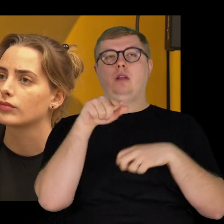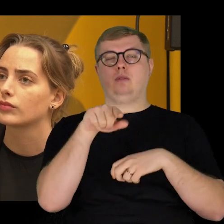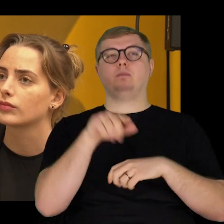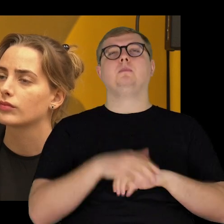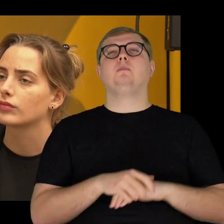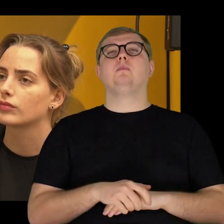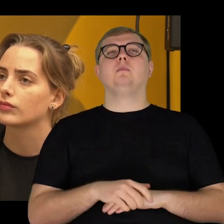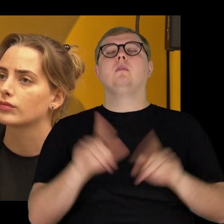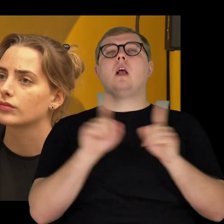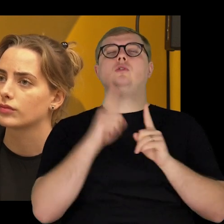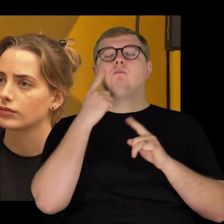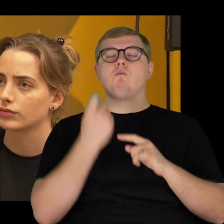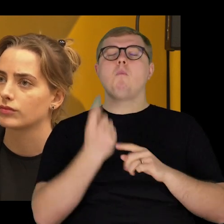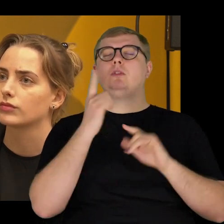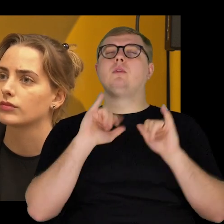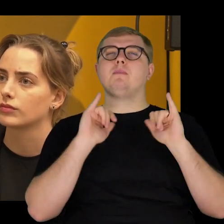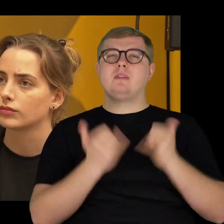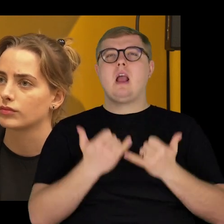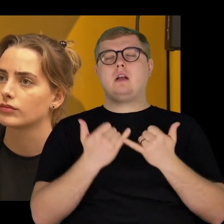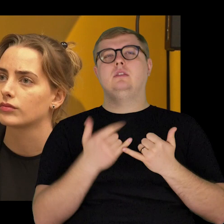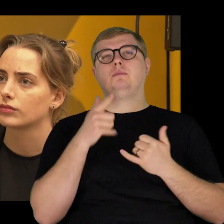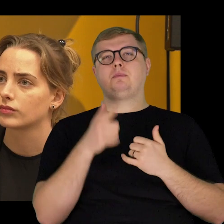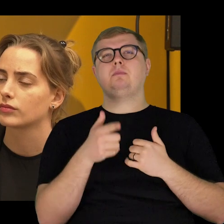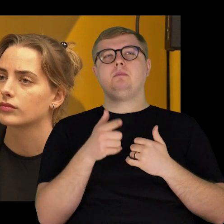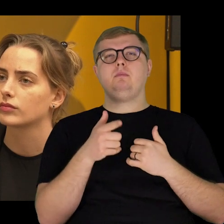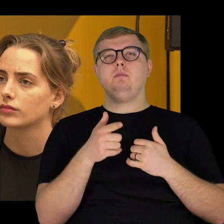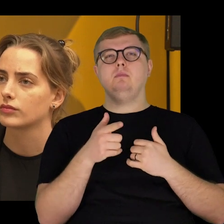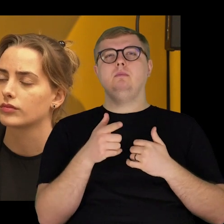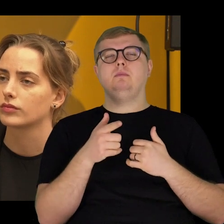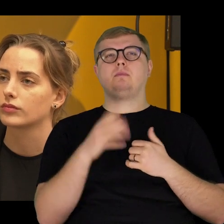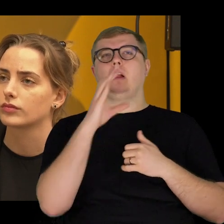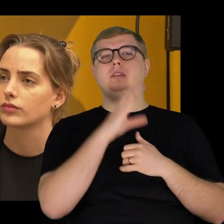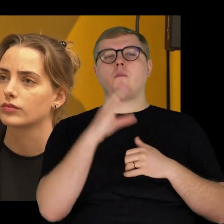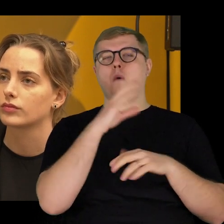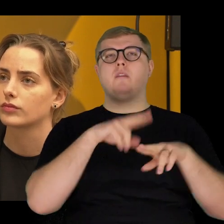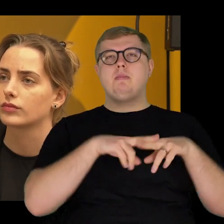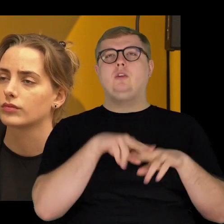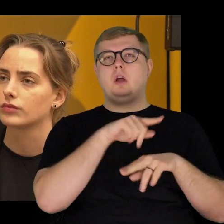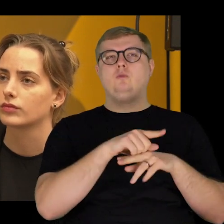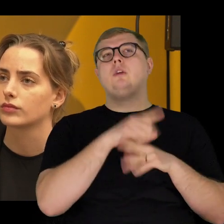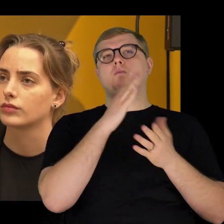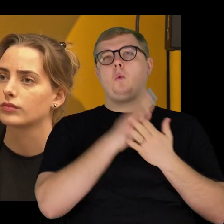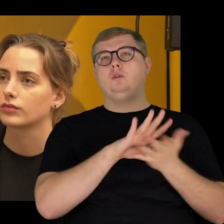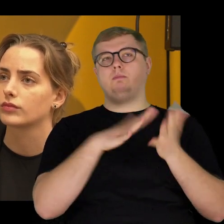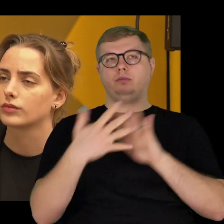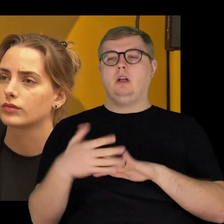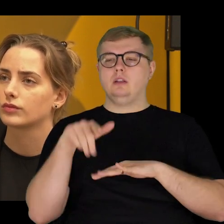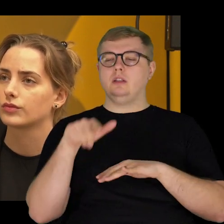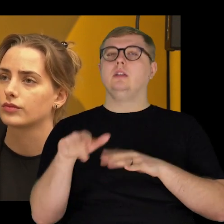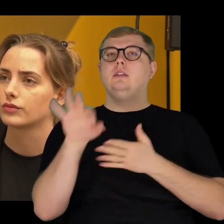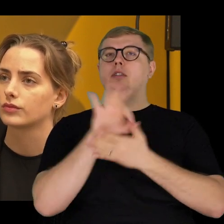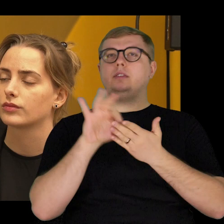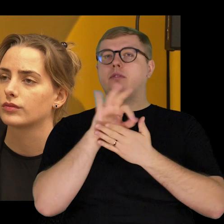of how do we use digital tools, how we go away from just mapping being simply a kind of outline, we include temporalities into it as a way of